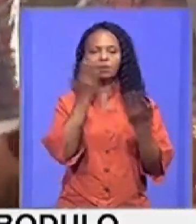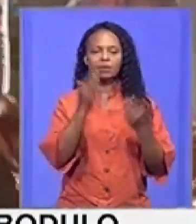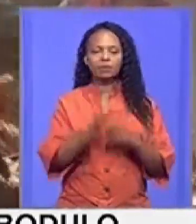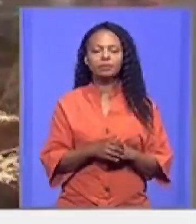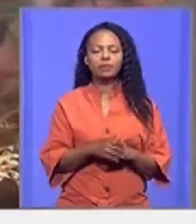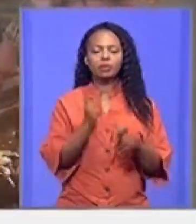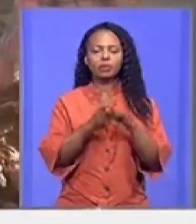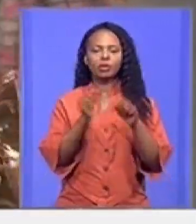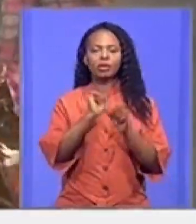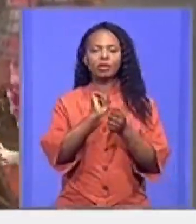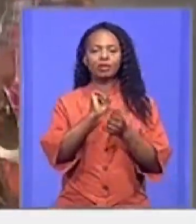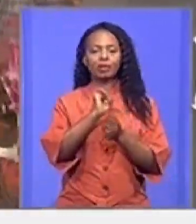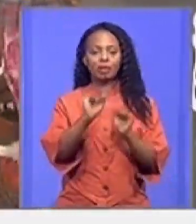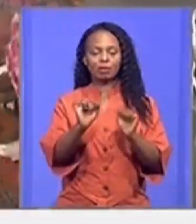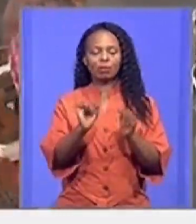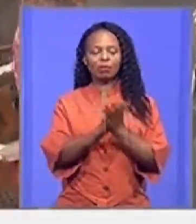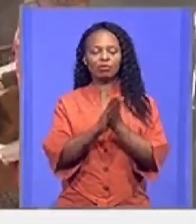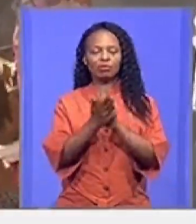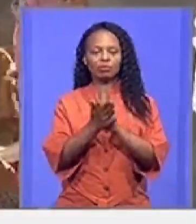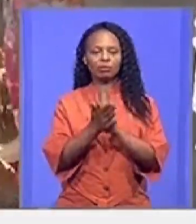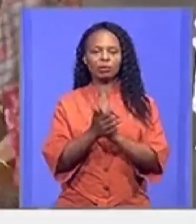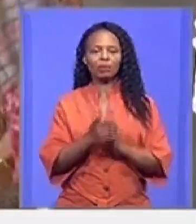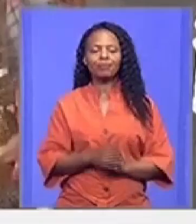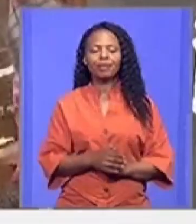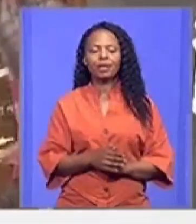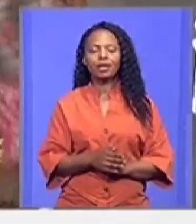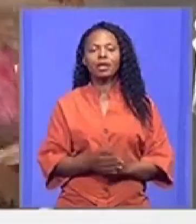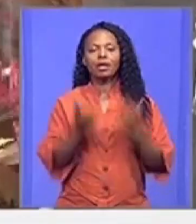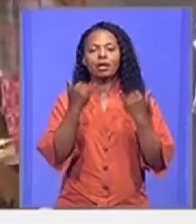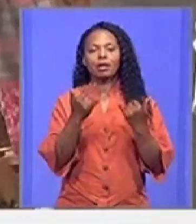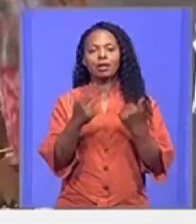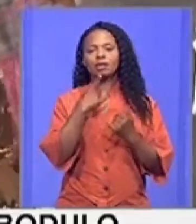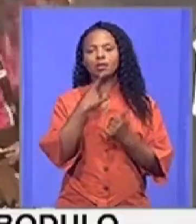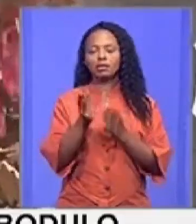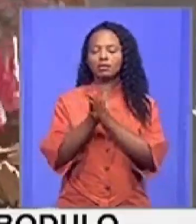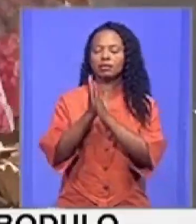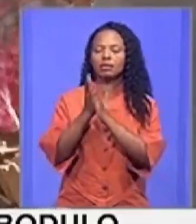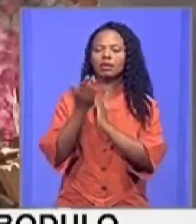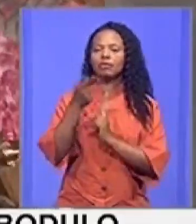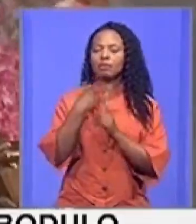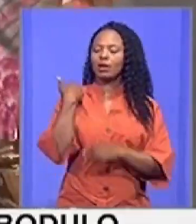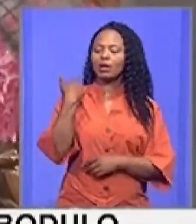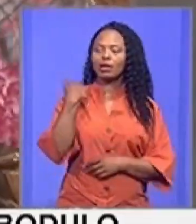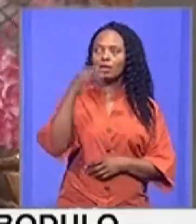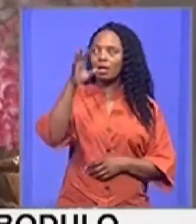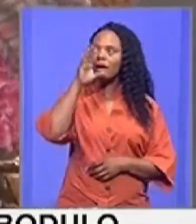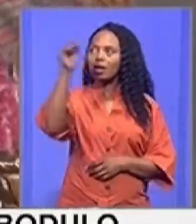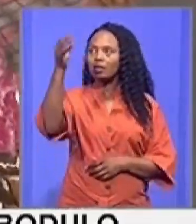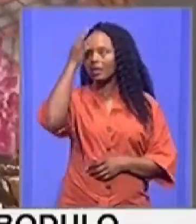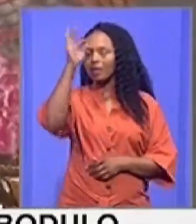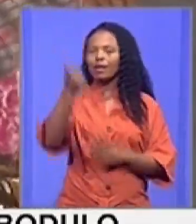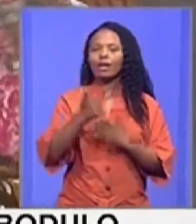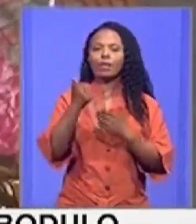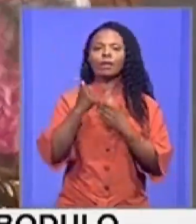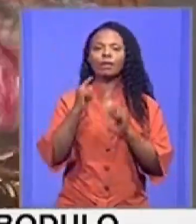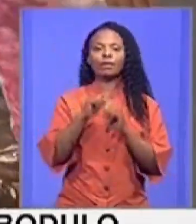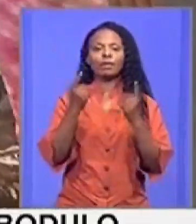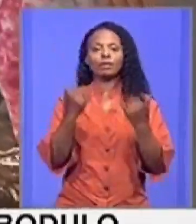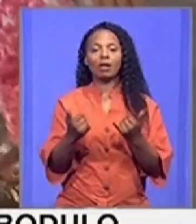Baahi ba hlalosa hore ba nnile ba hloka thuso ho tswa ho bahlanka ba ka sehlohong nako e telele jwale. Maemo ana a bile